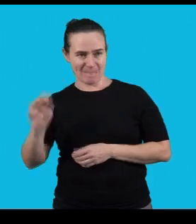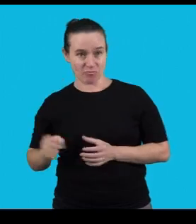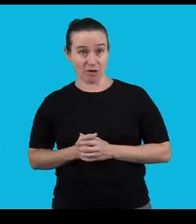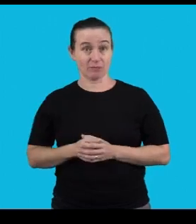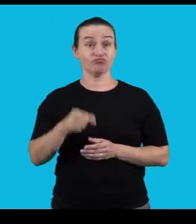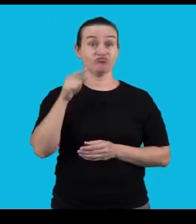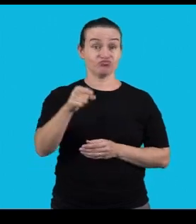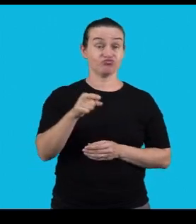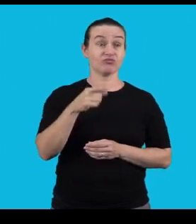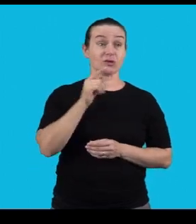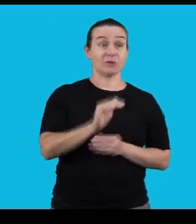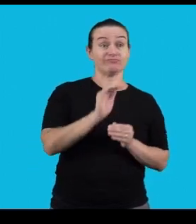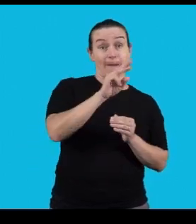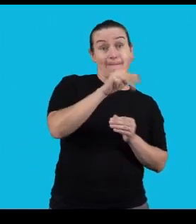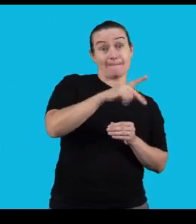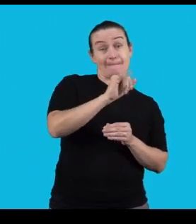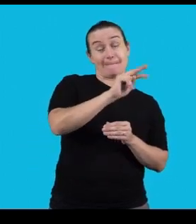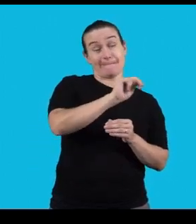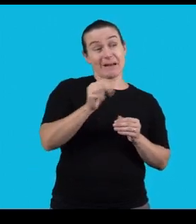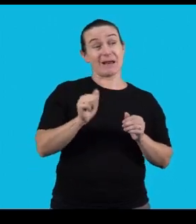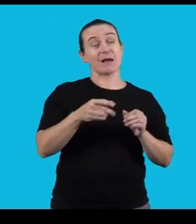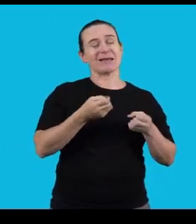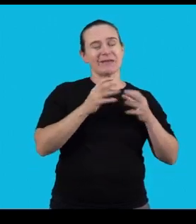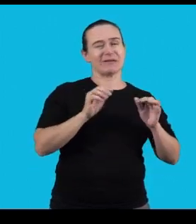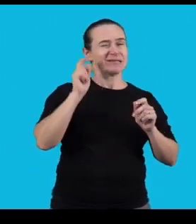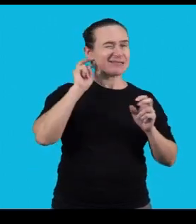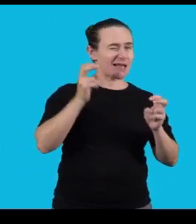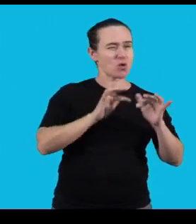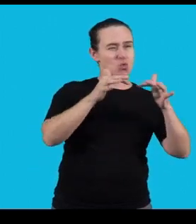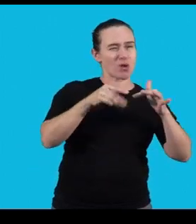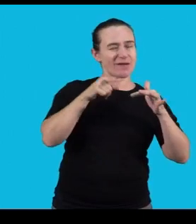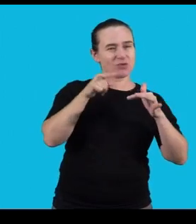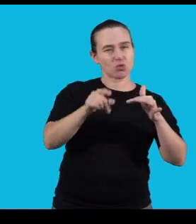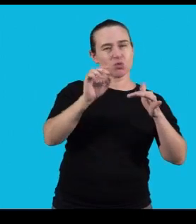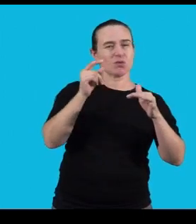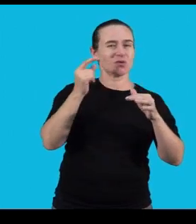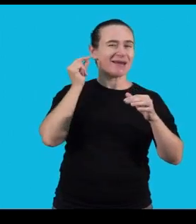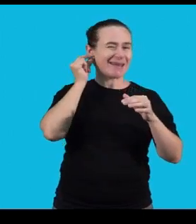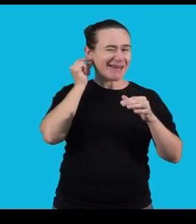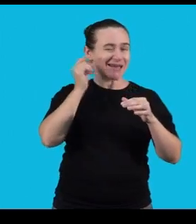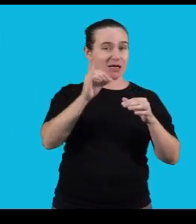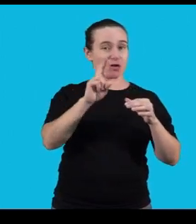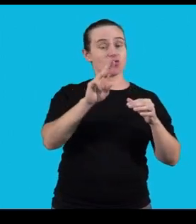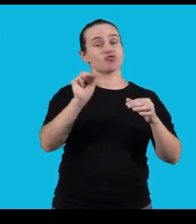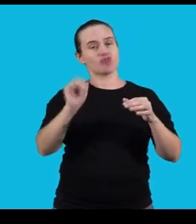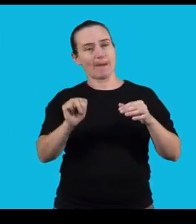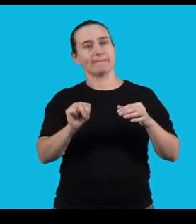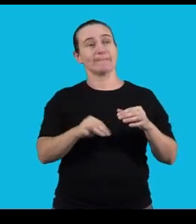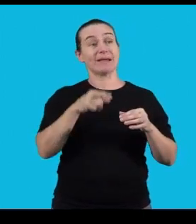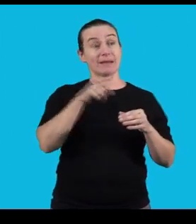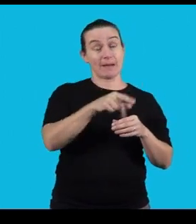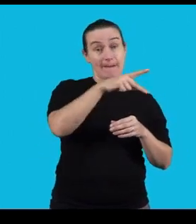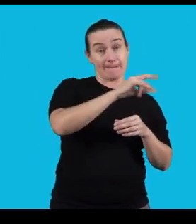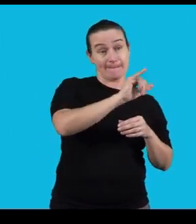canal transmits sound waves to the eardrum, and tympanic membrane transmits sound waves to the middle ear, and the